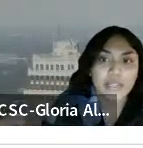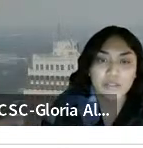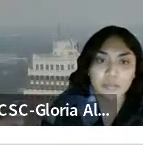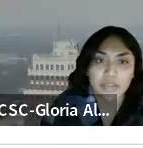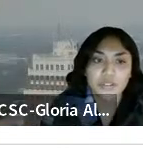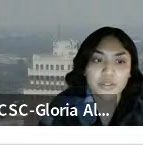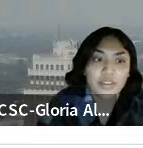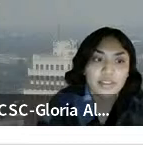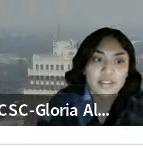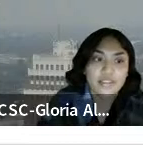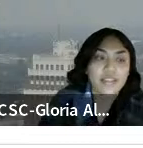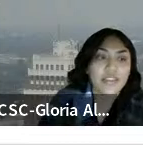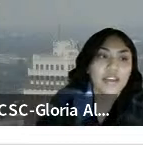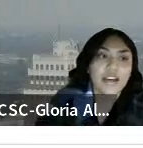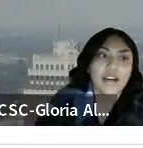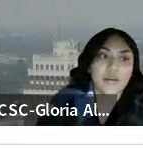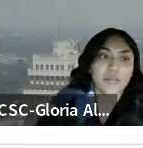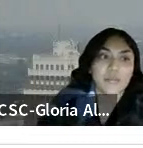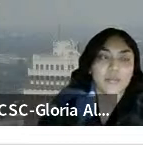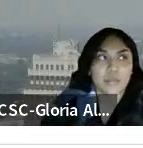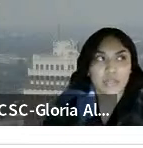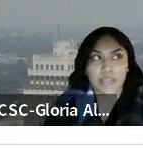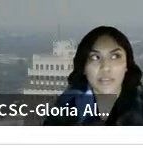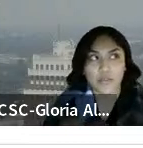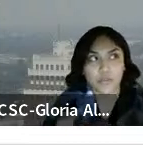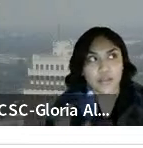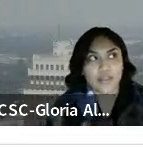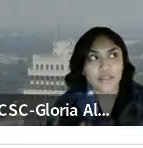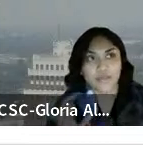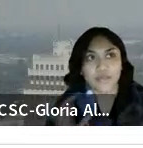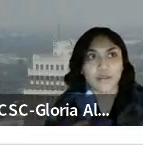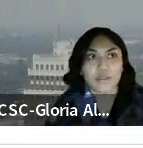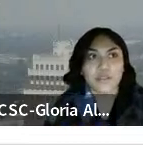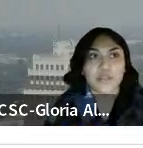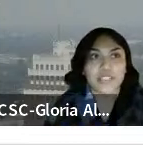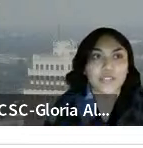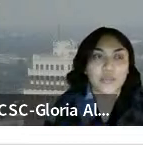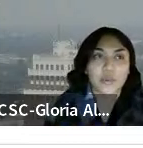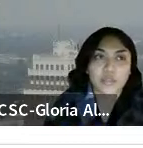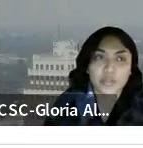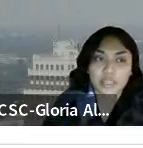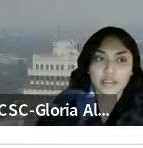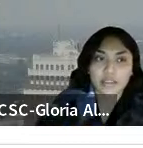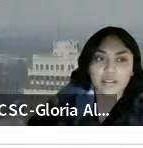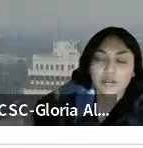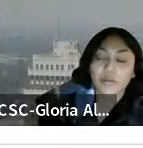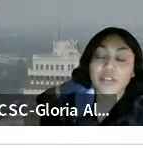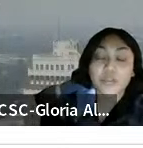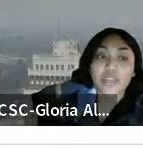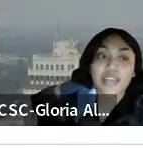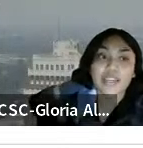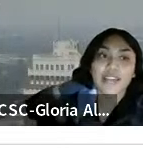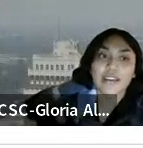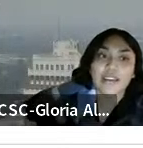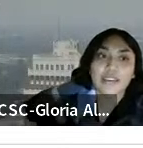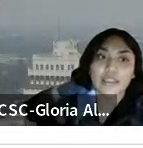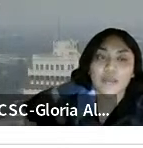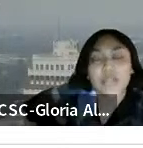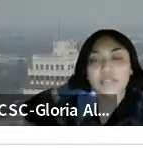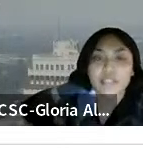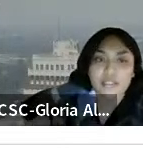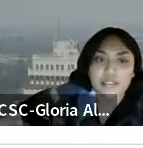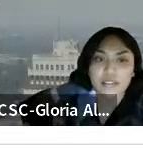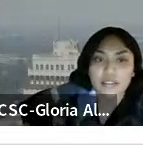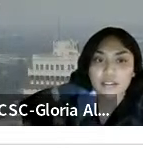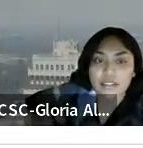will be a way to measure this, like with a different perspective once we hit the